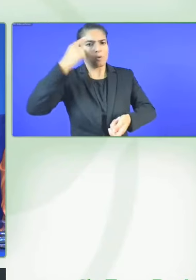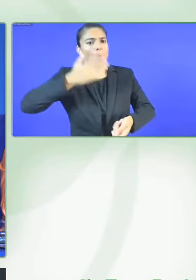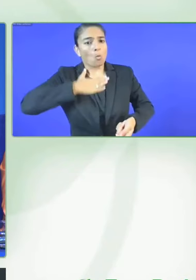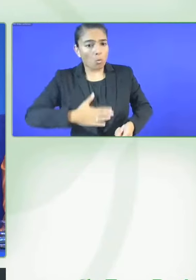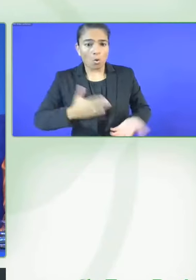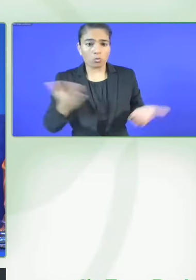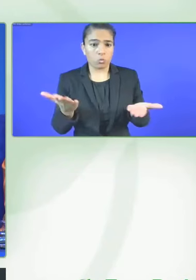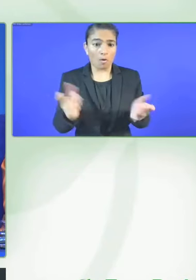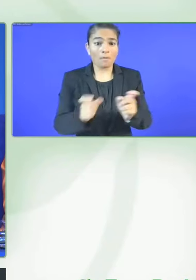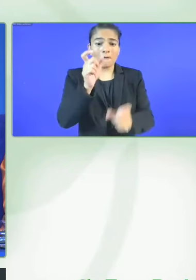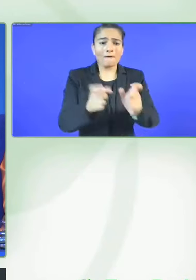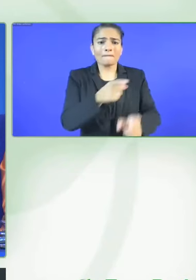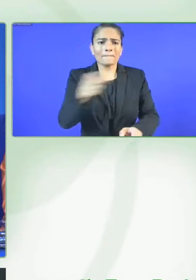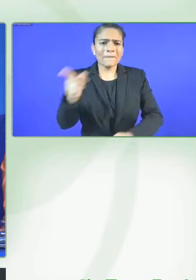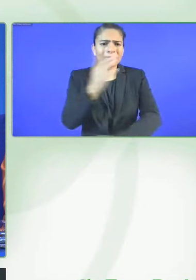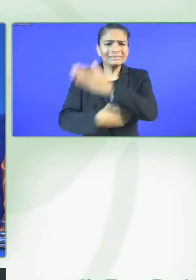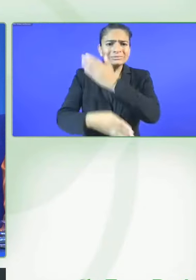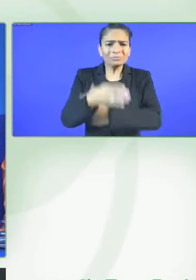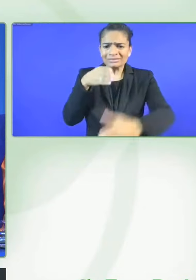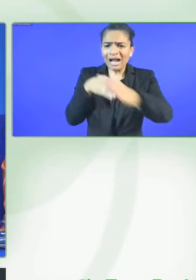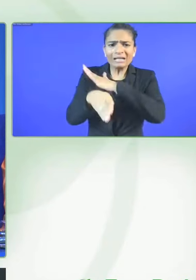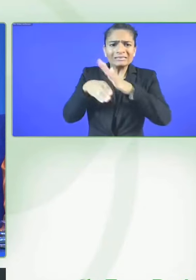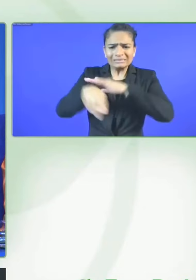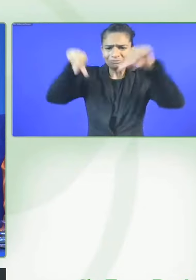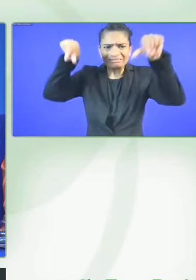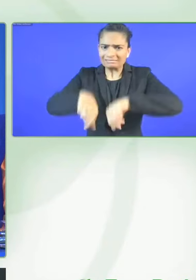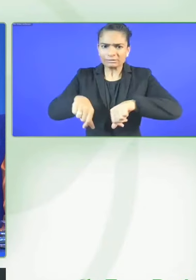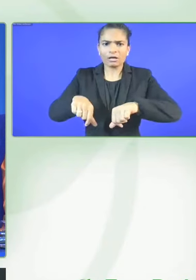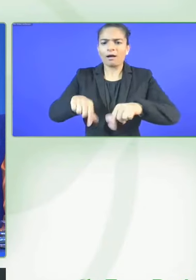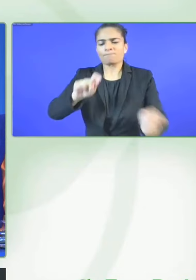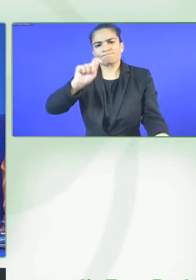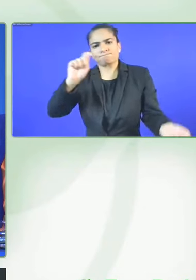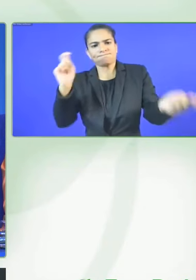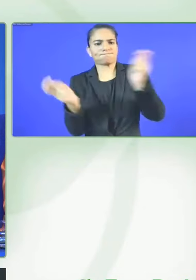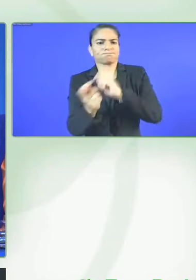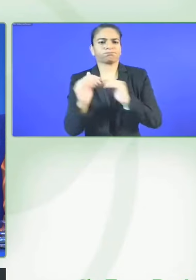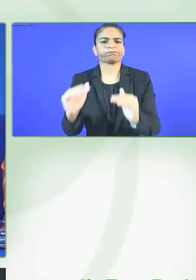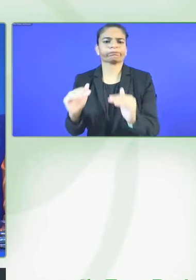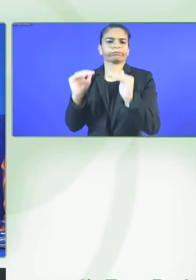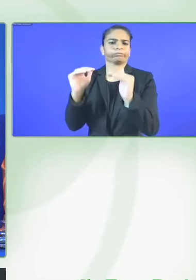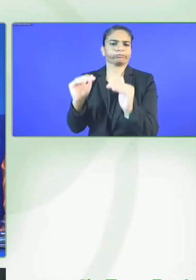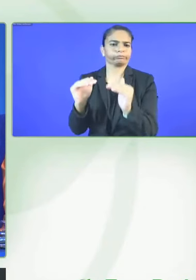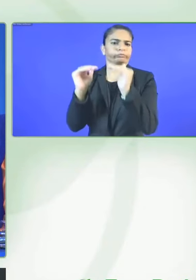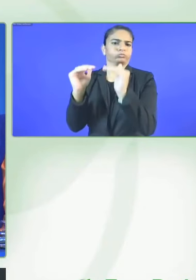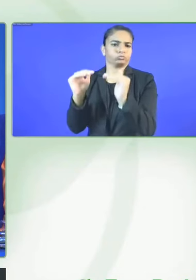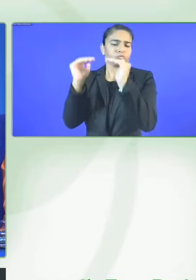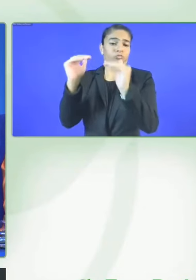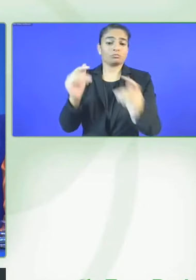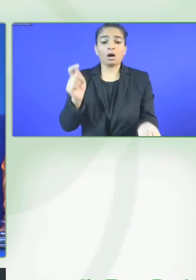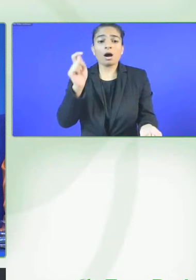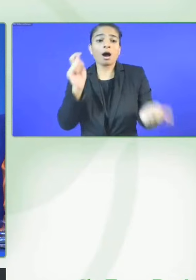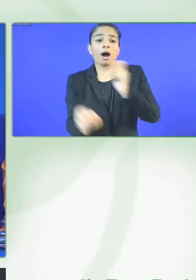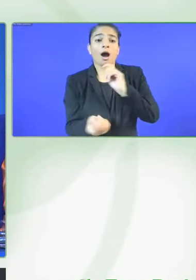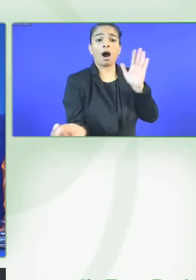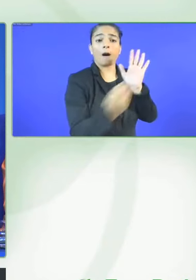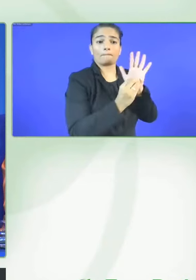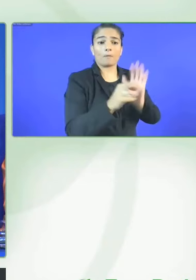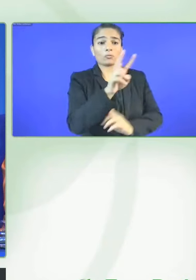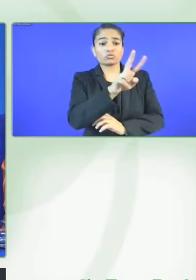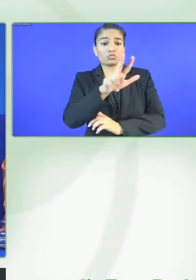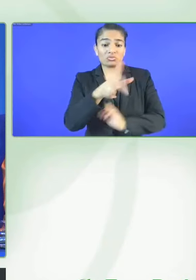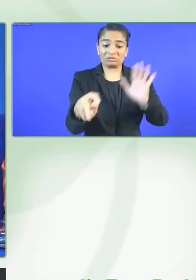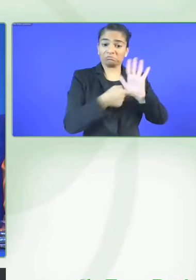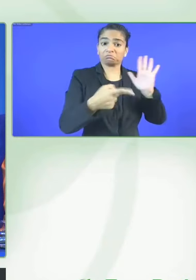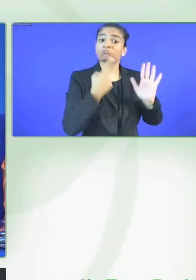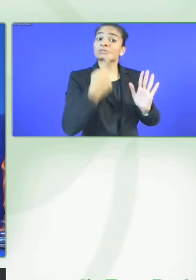of accessibility provision is found on the part of an obligated party, the Commission would have the authority to